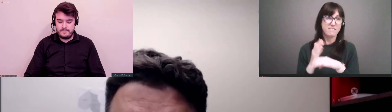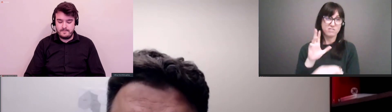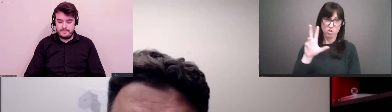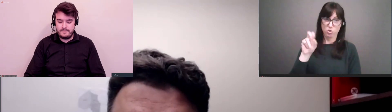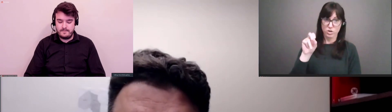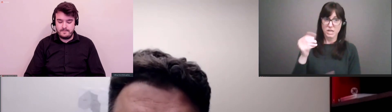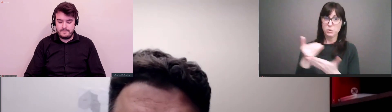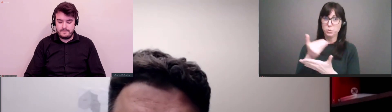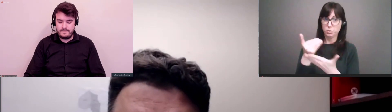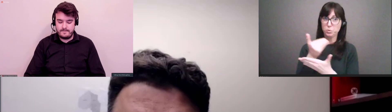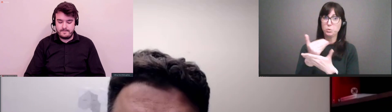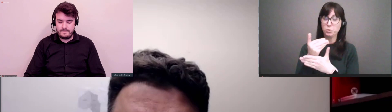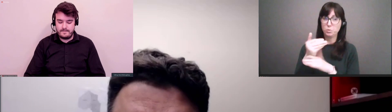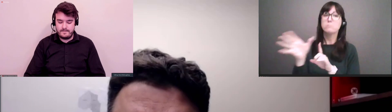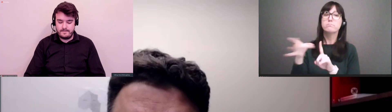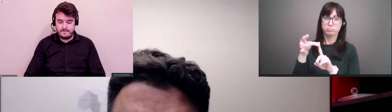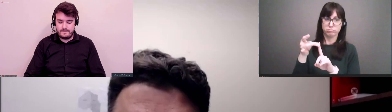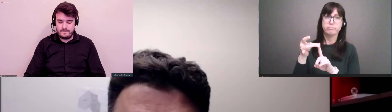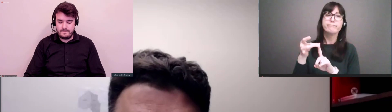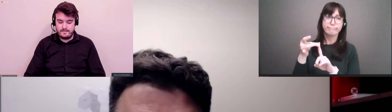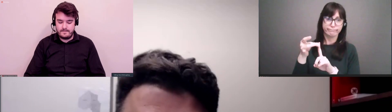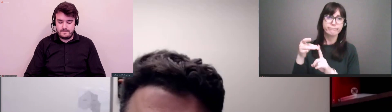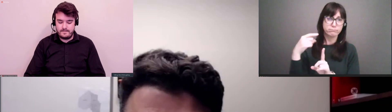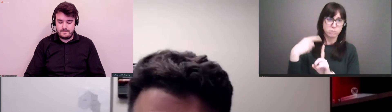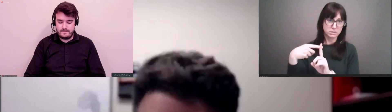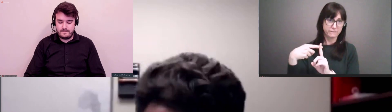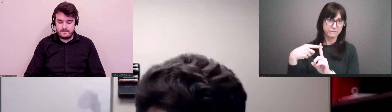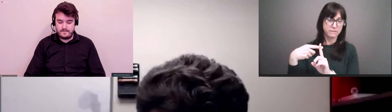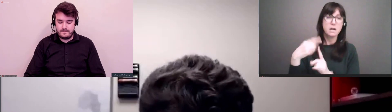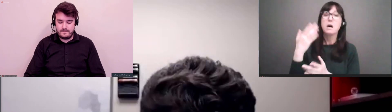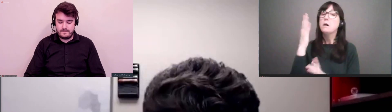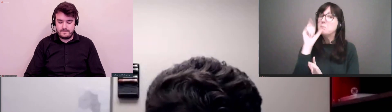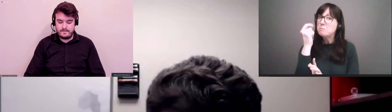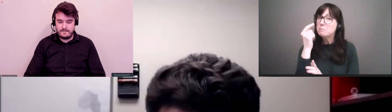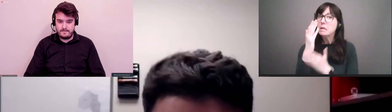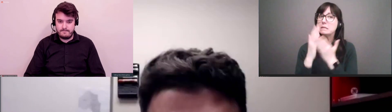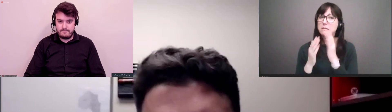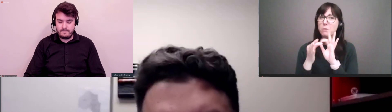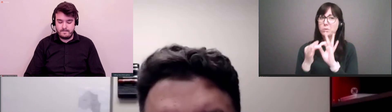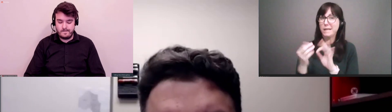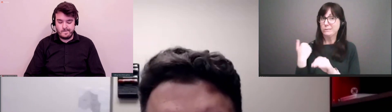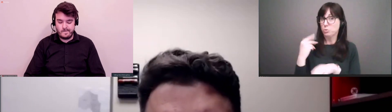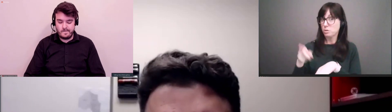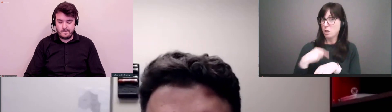cases. Some of that may be due to the long weekend.